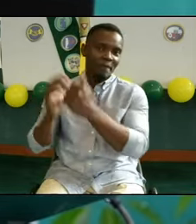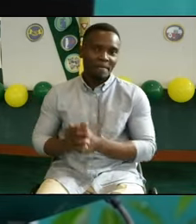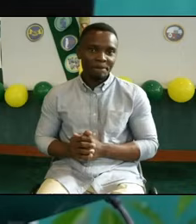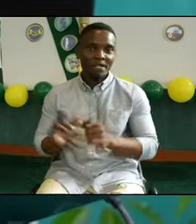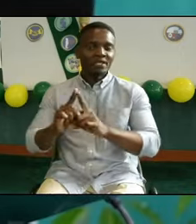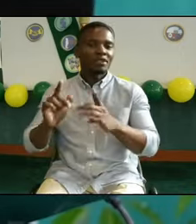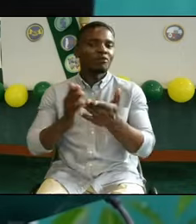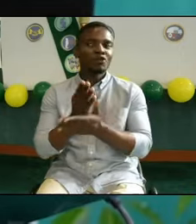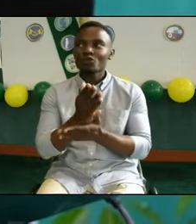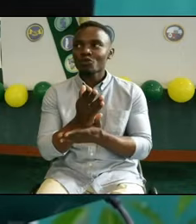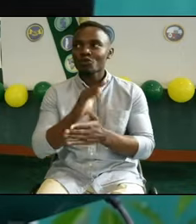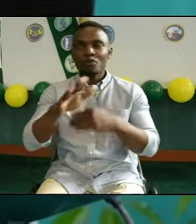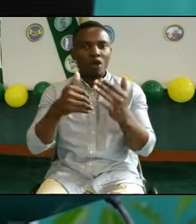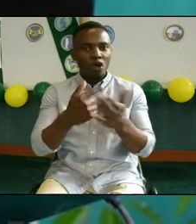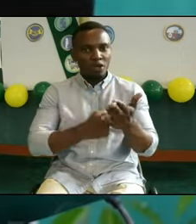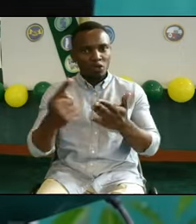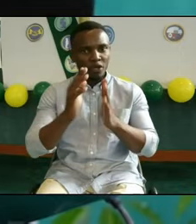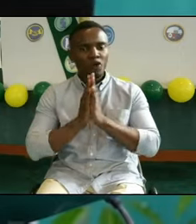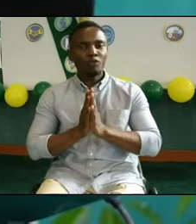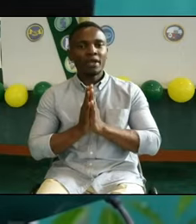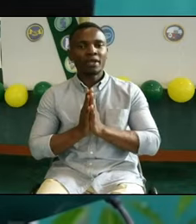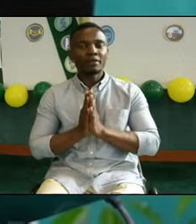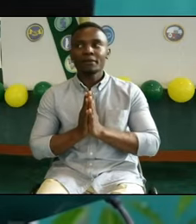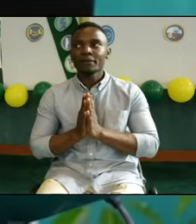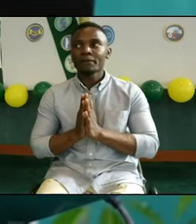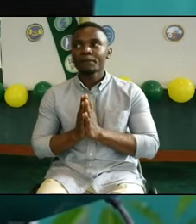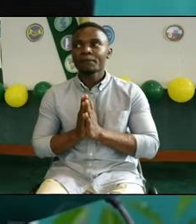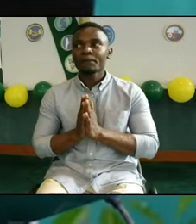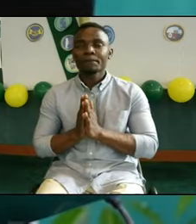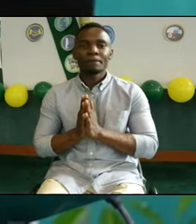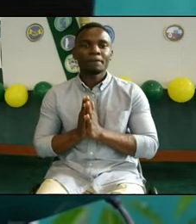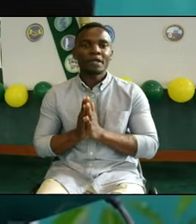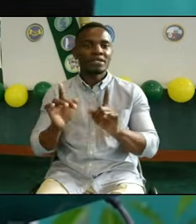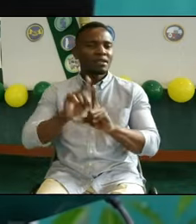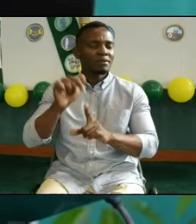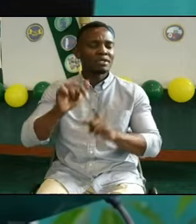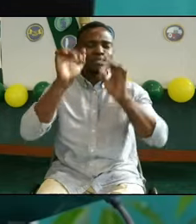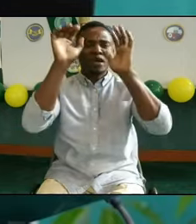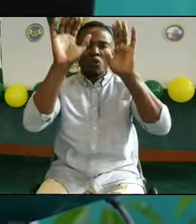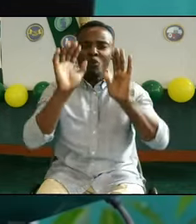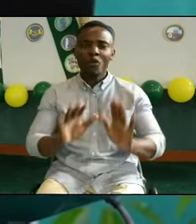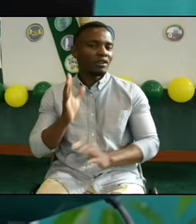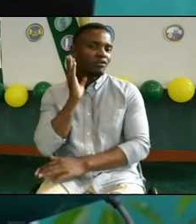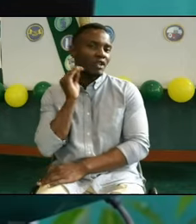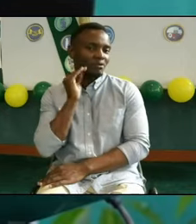a week of prayer, and I think this has been one of the most wonderful experiences I had in my